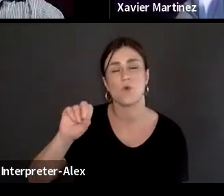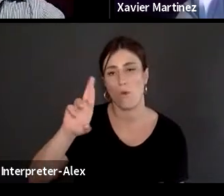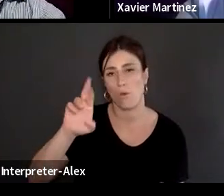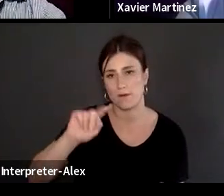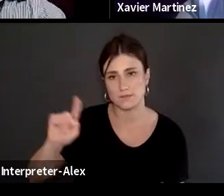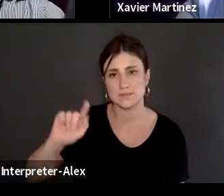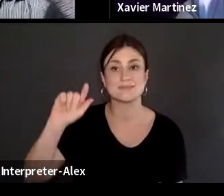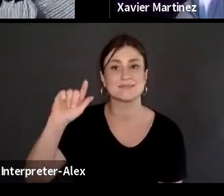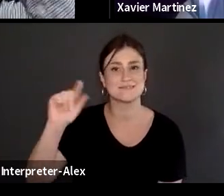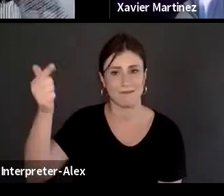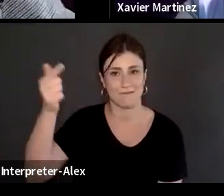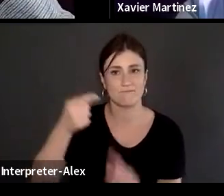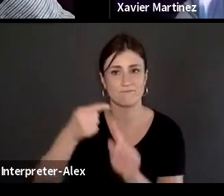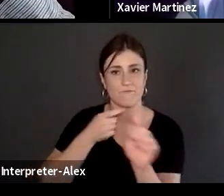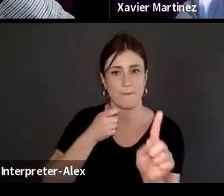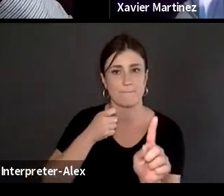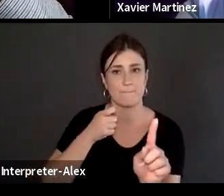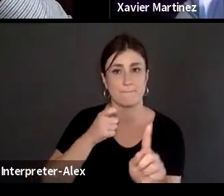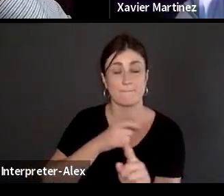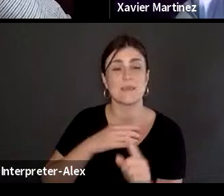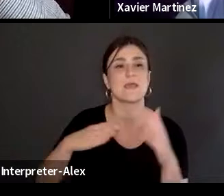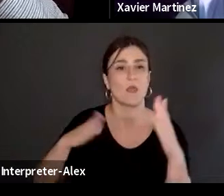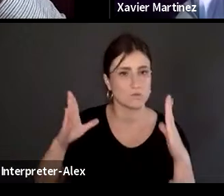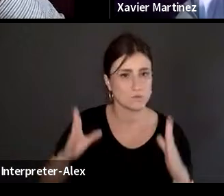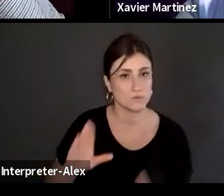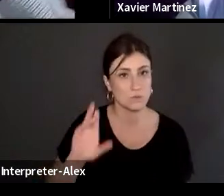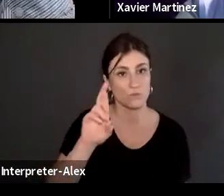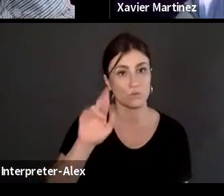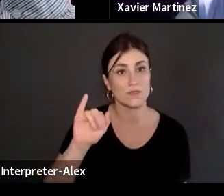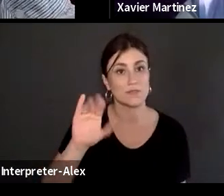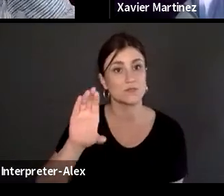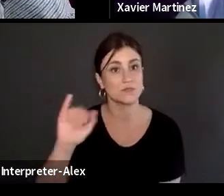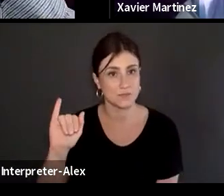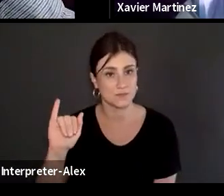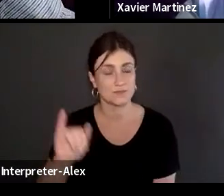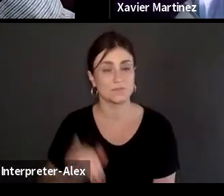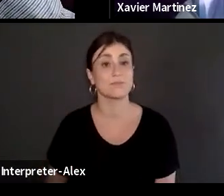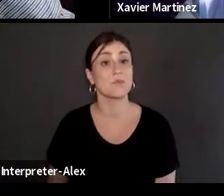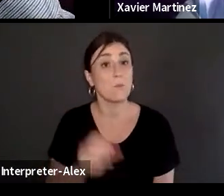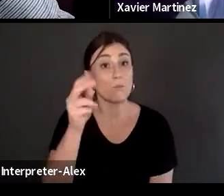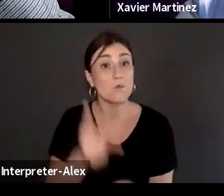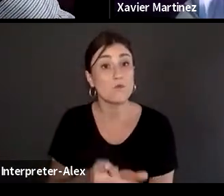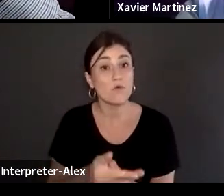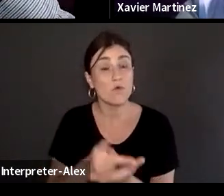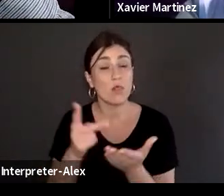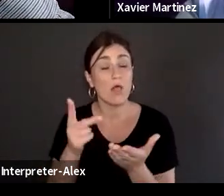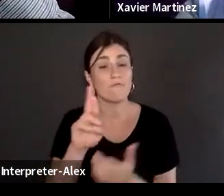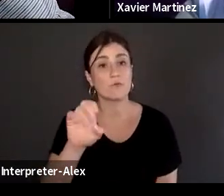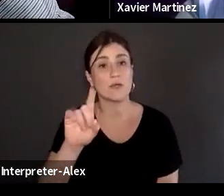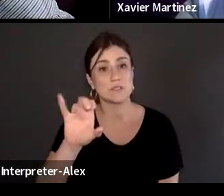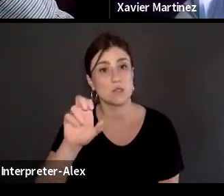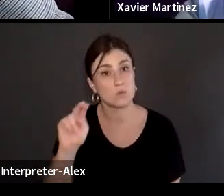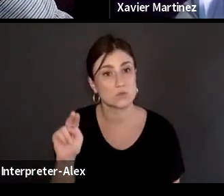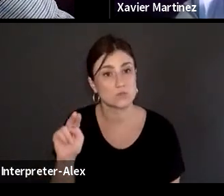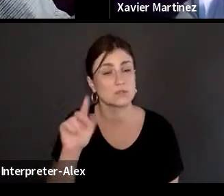with a second from Councillor John Ritchie for approval of Resolution